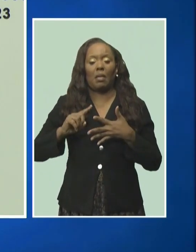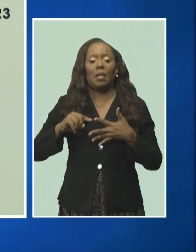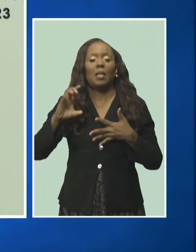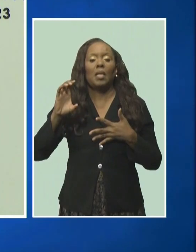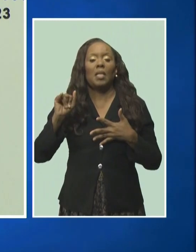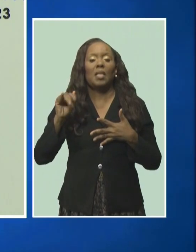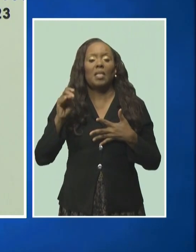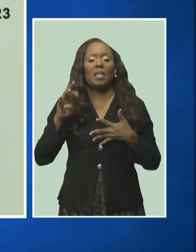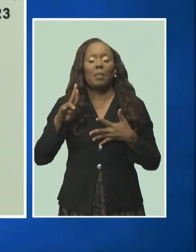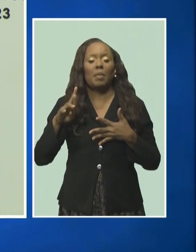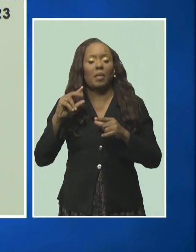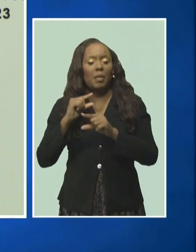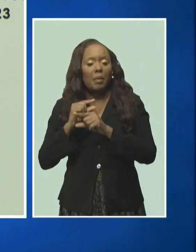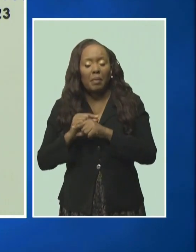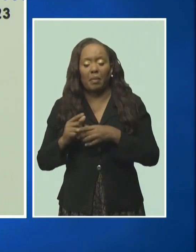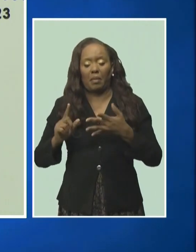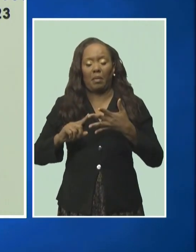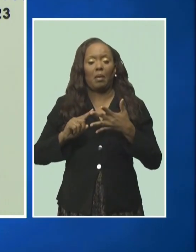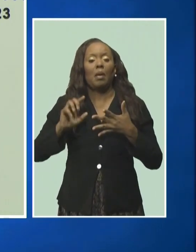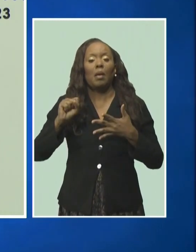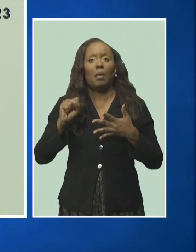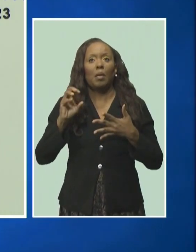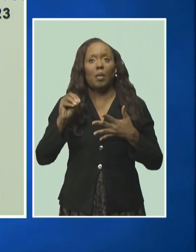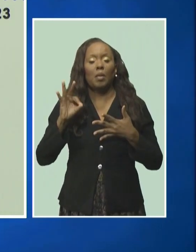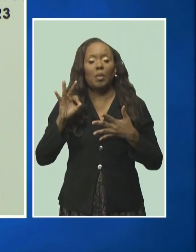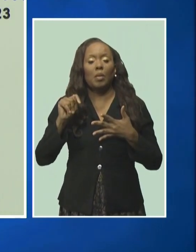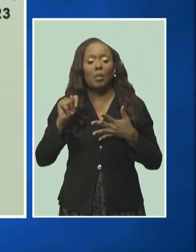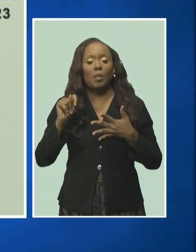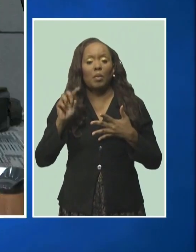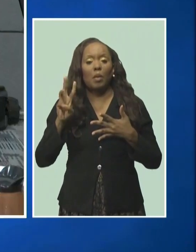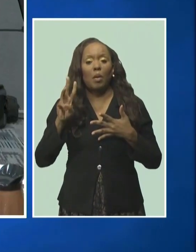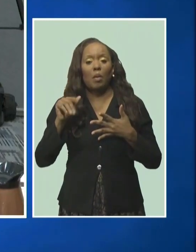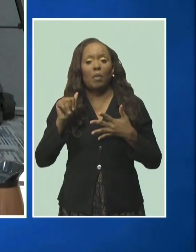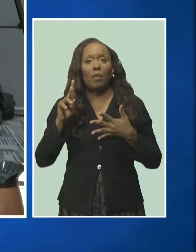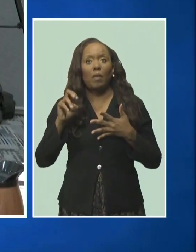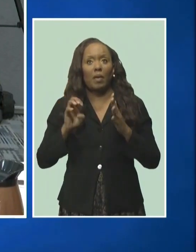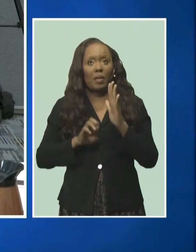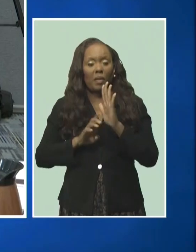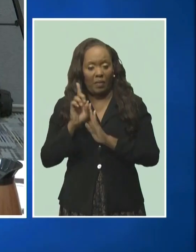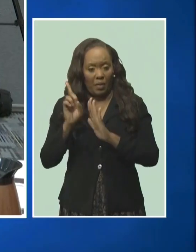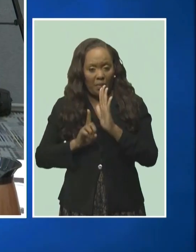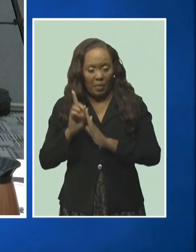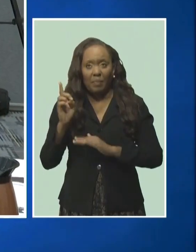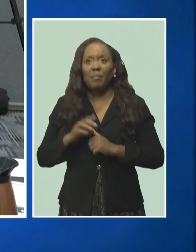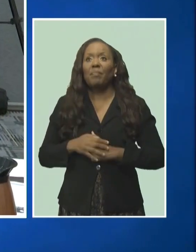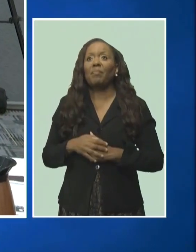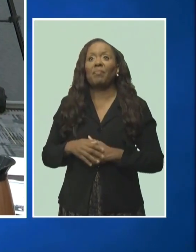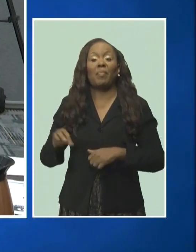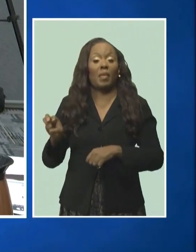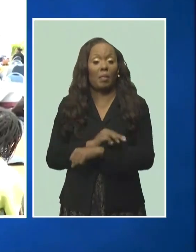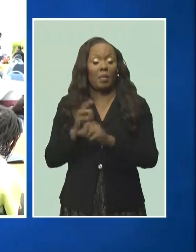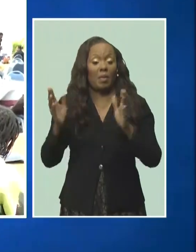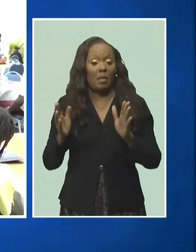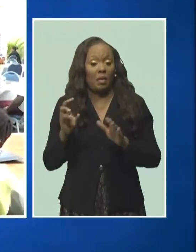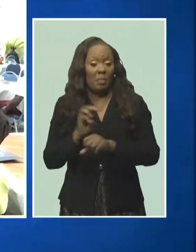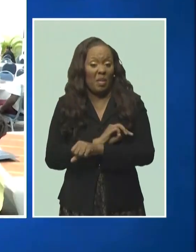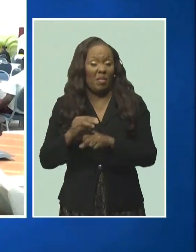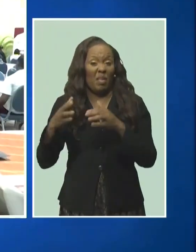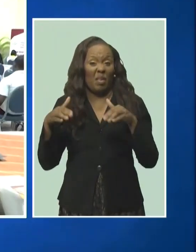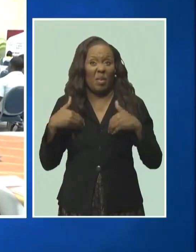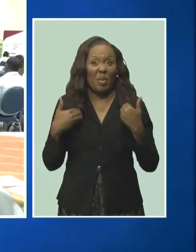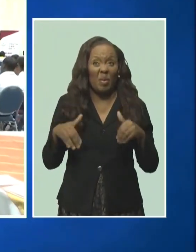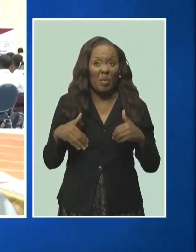impact on their lives. He said since the official launch of the Year of the Youth, the focus from the Commonwealth and all stakeholders has been to provide them